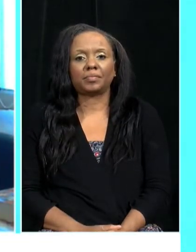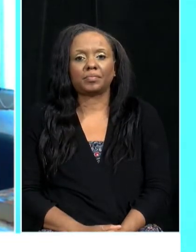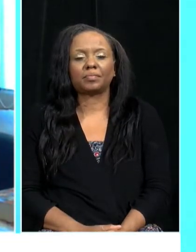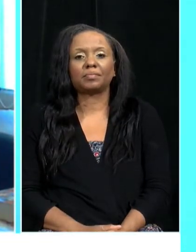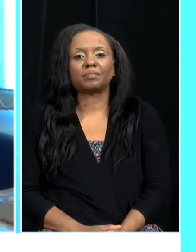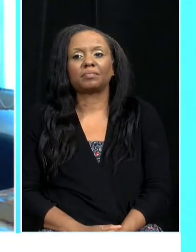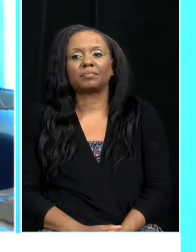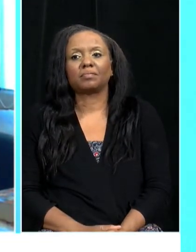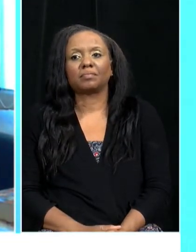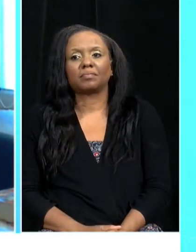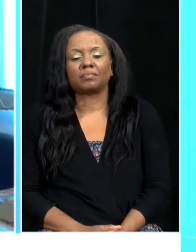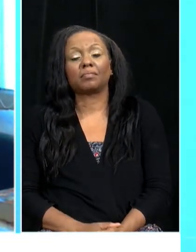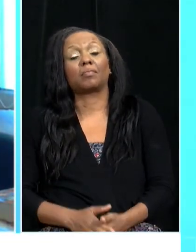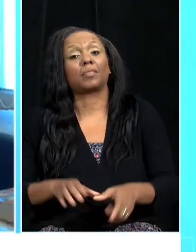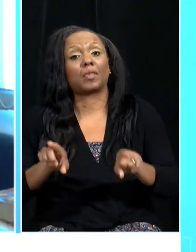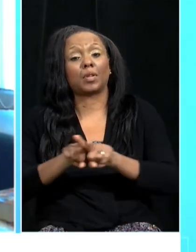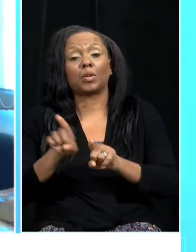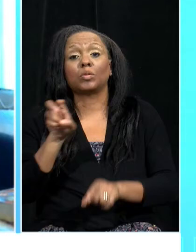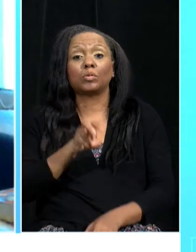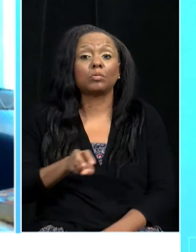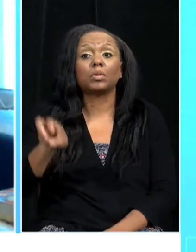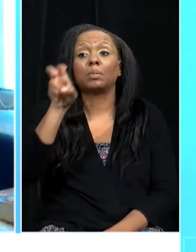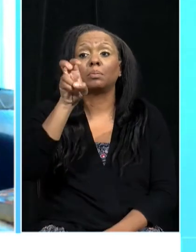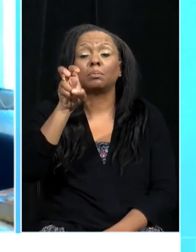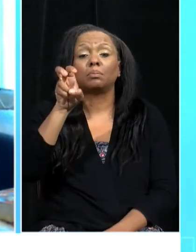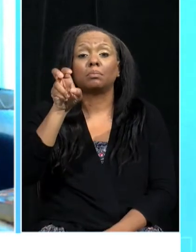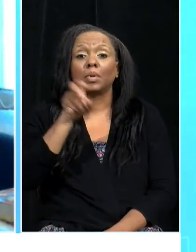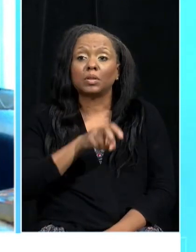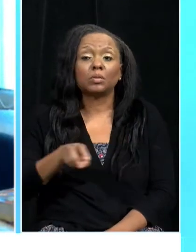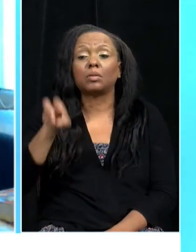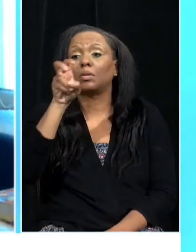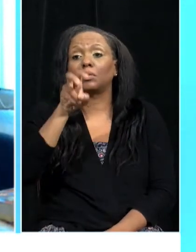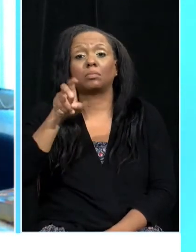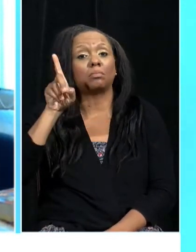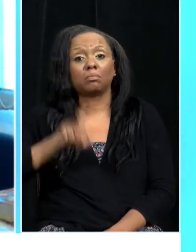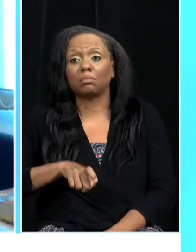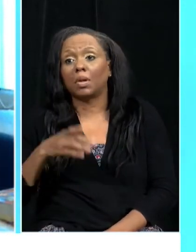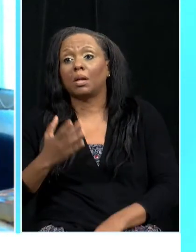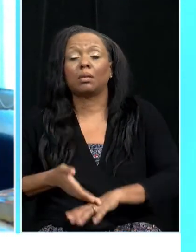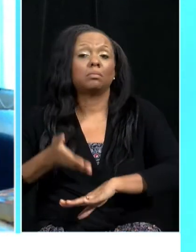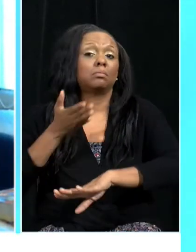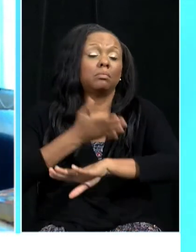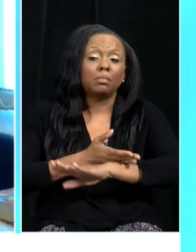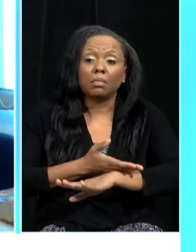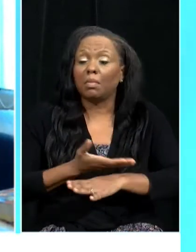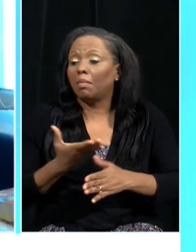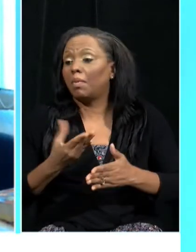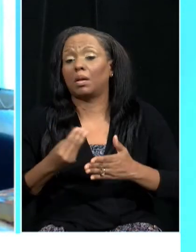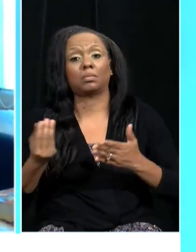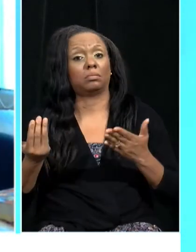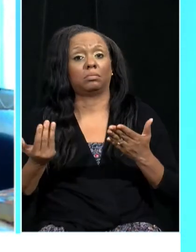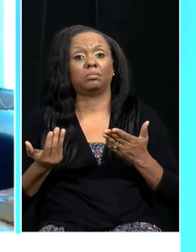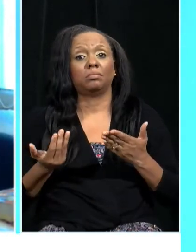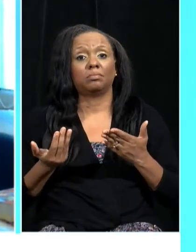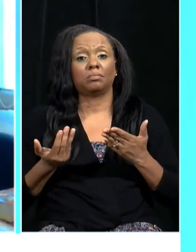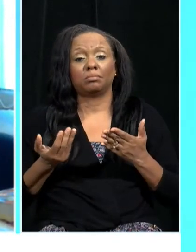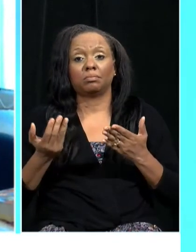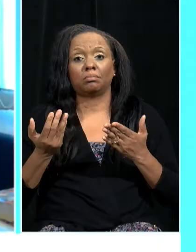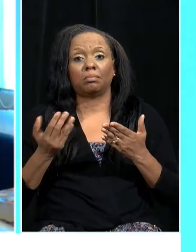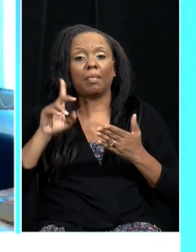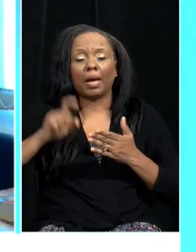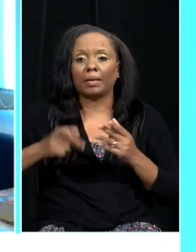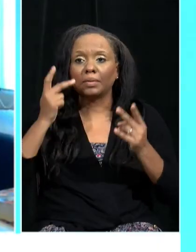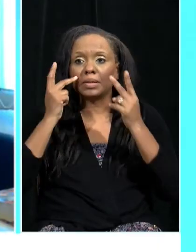robust rebounding of tourism to begin, and associated construction and so on, to see